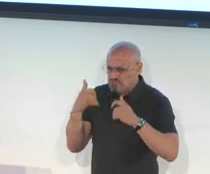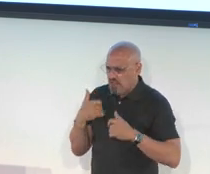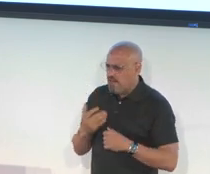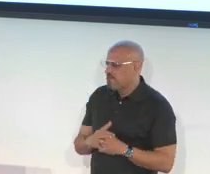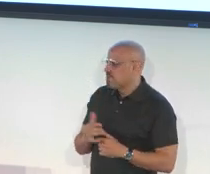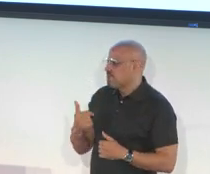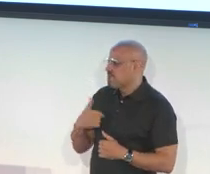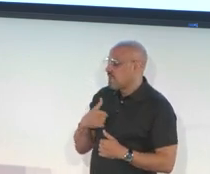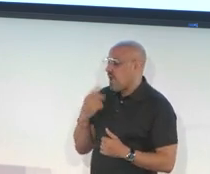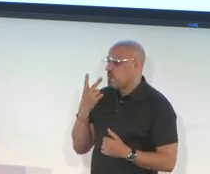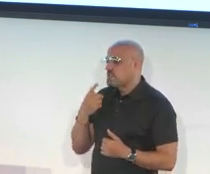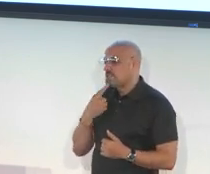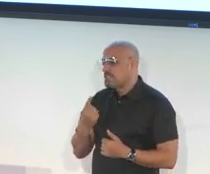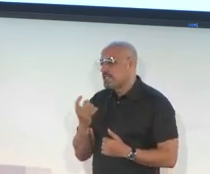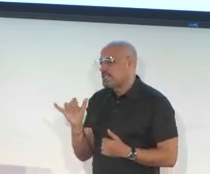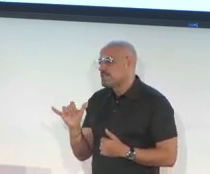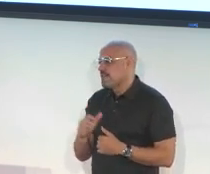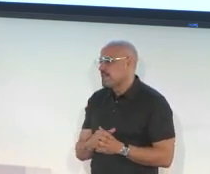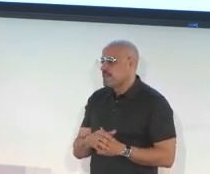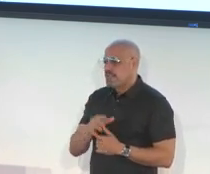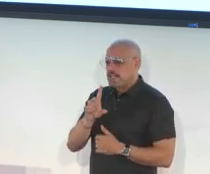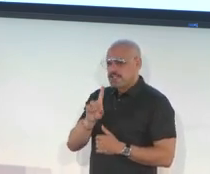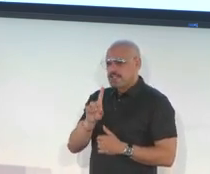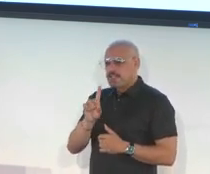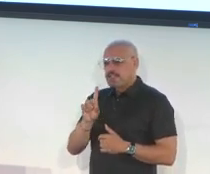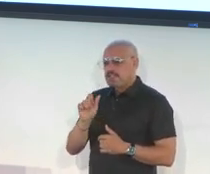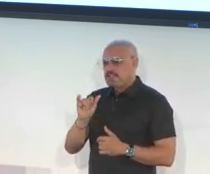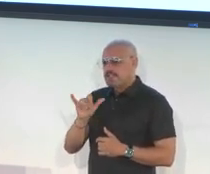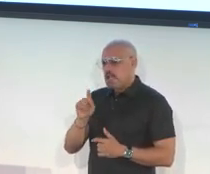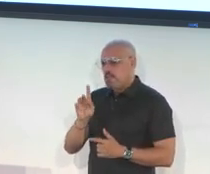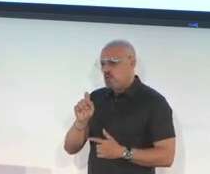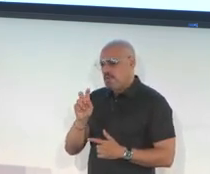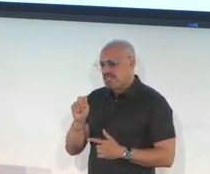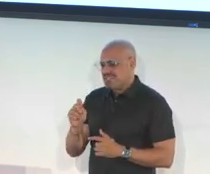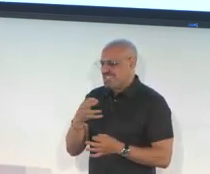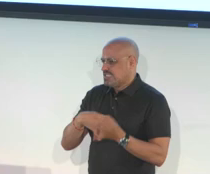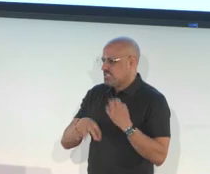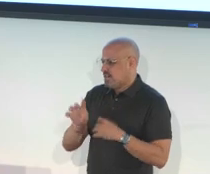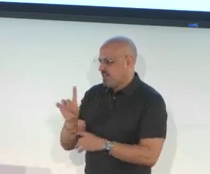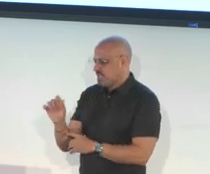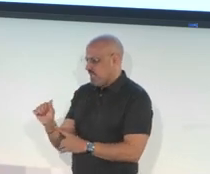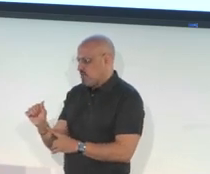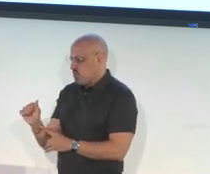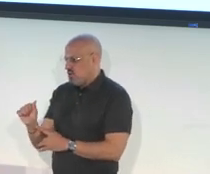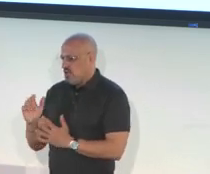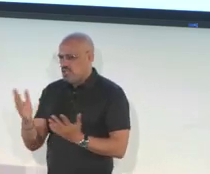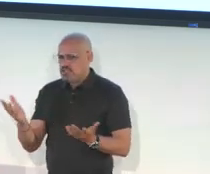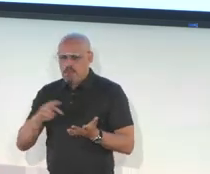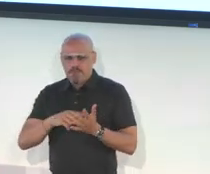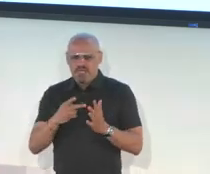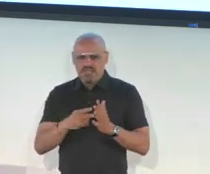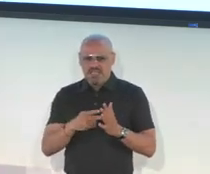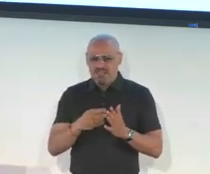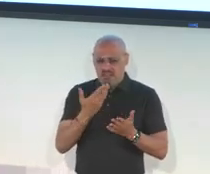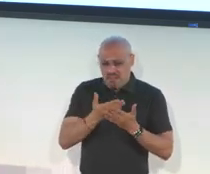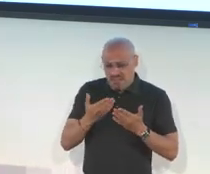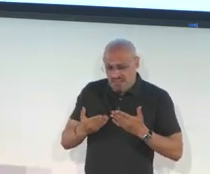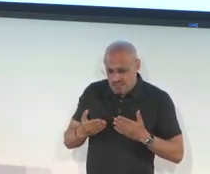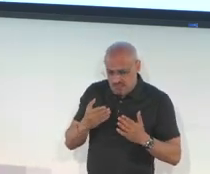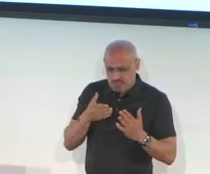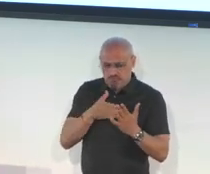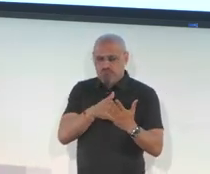would look at something like disablement rather than disability. So what are the disabling factors that stop someone being